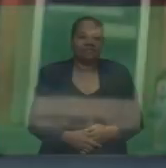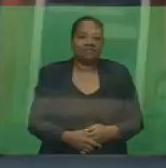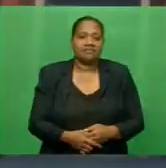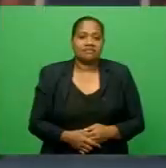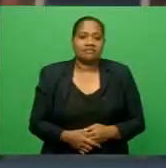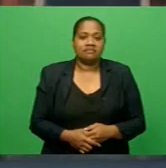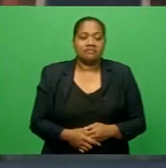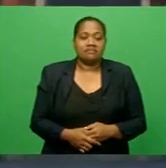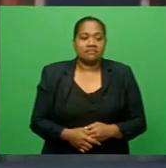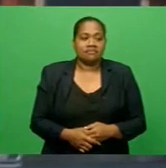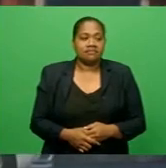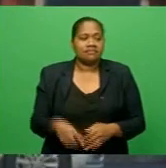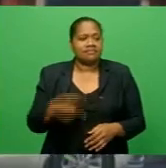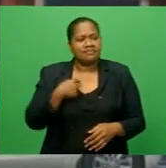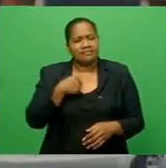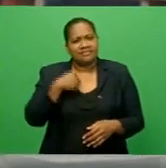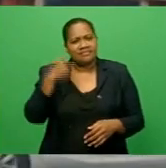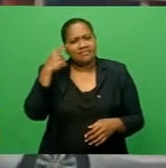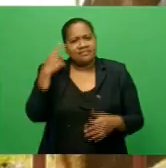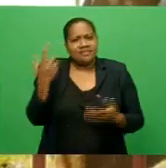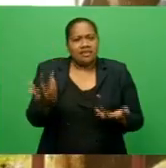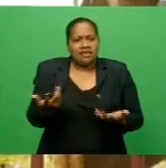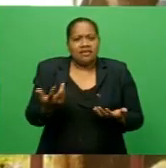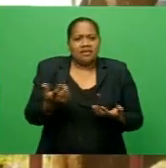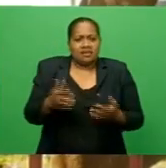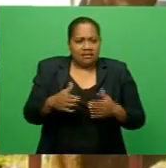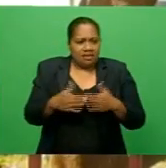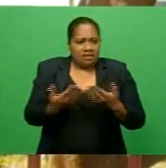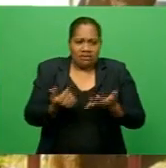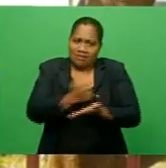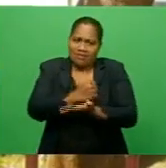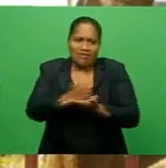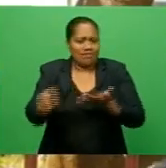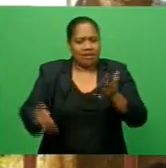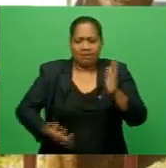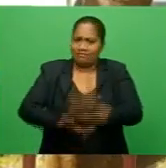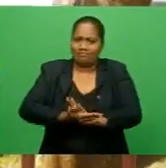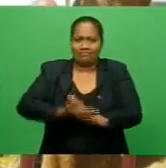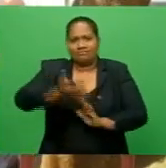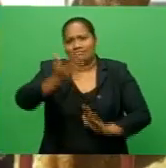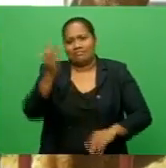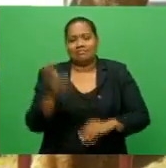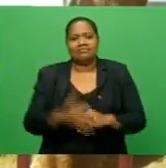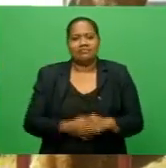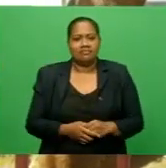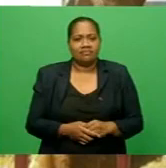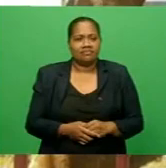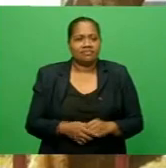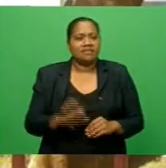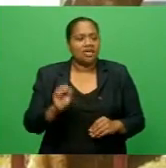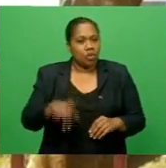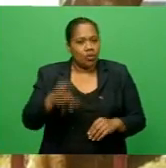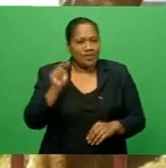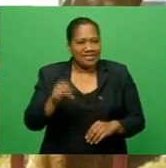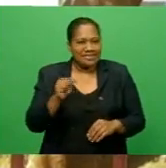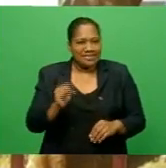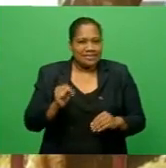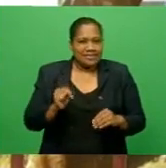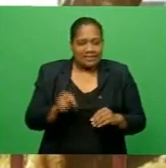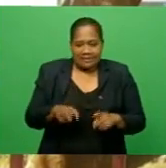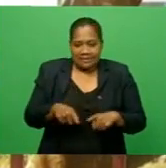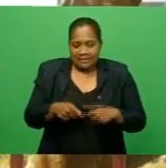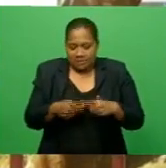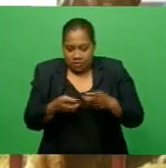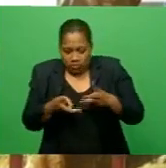I think more should be done because our number is very high. We need more stringent measures to address the growing